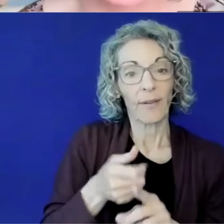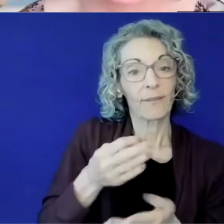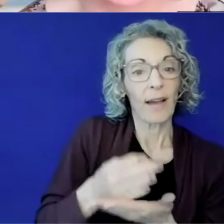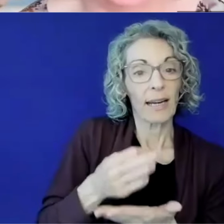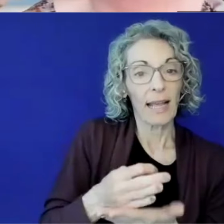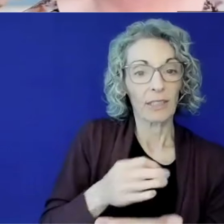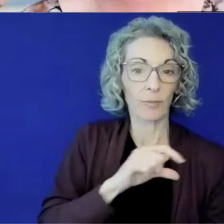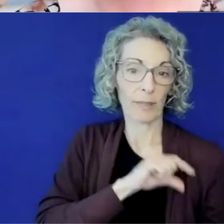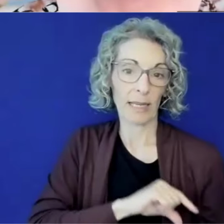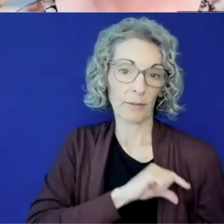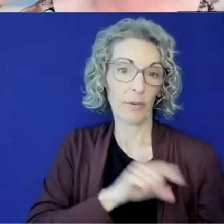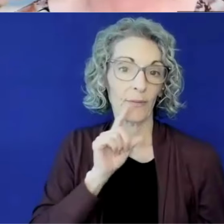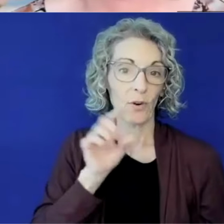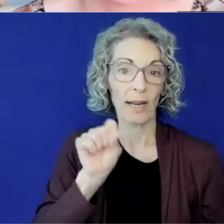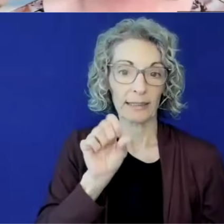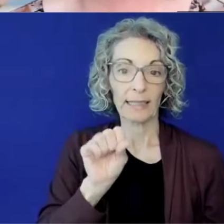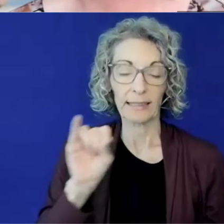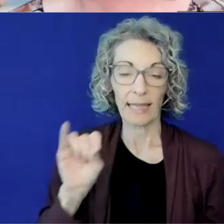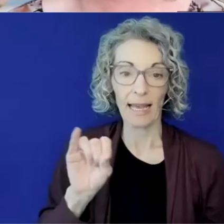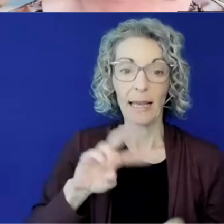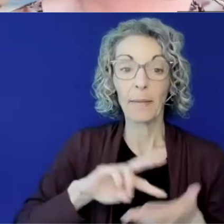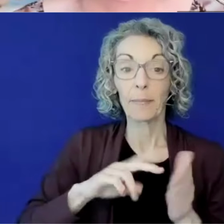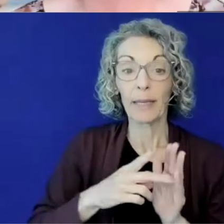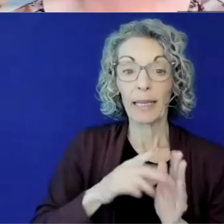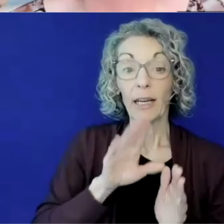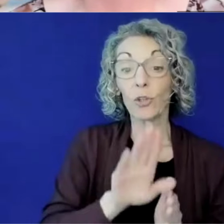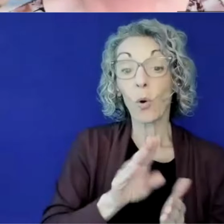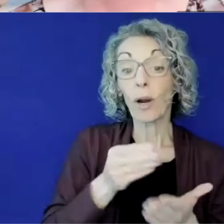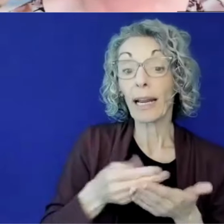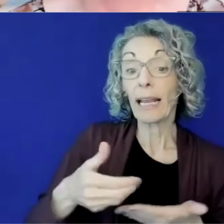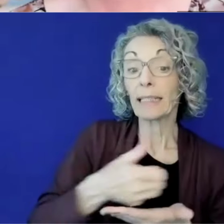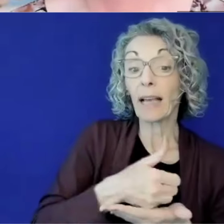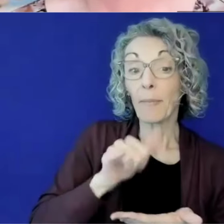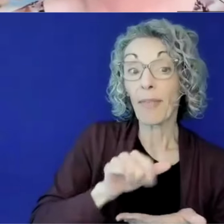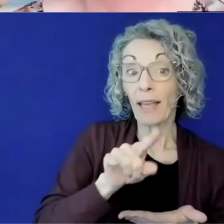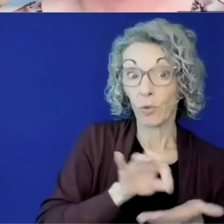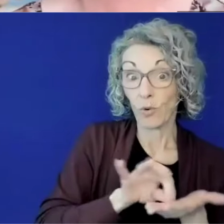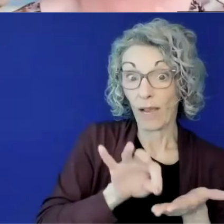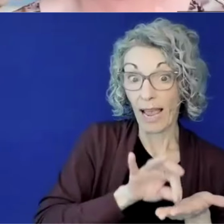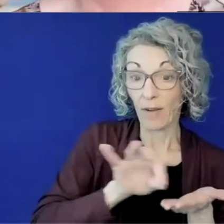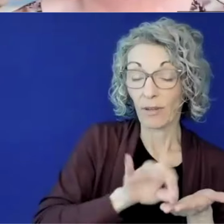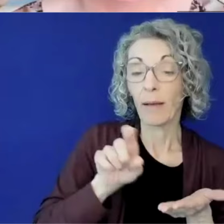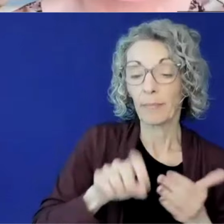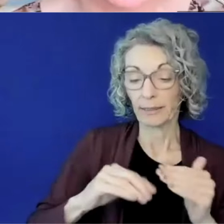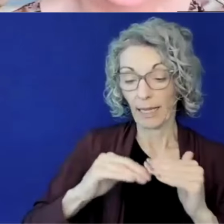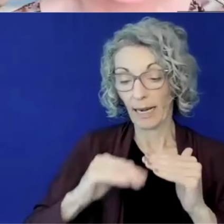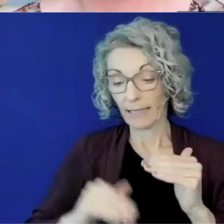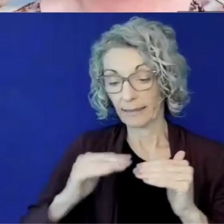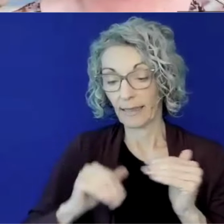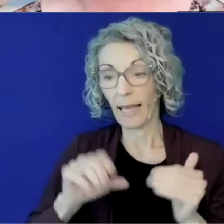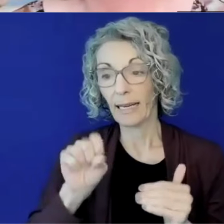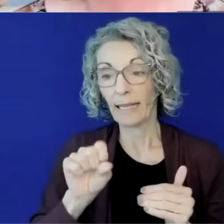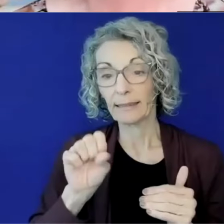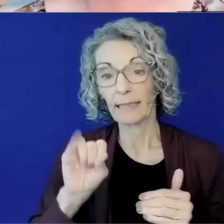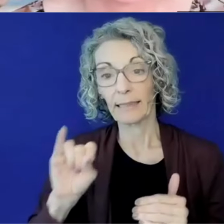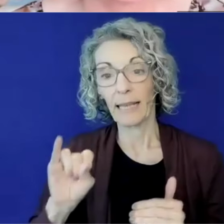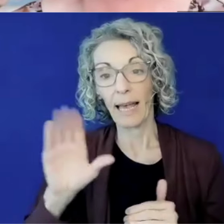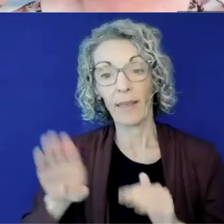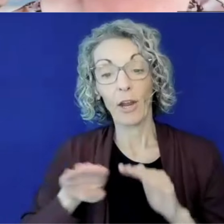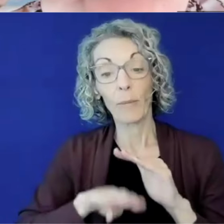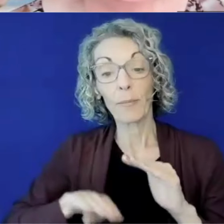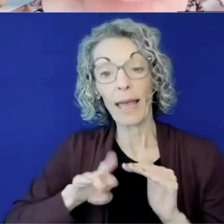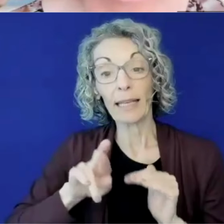for SSI. That means your countable income has to be less than the SSI base rate, and